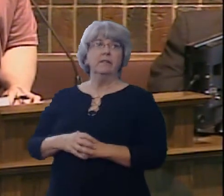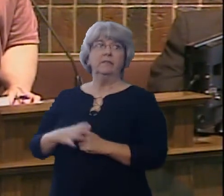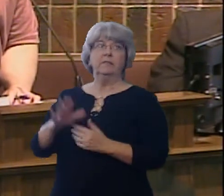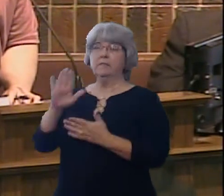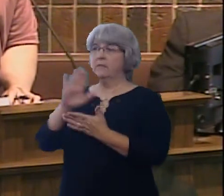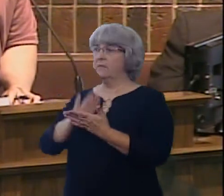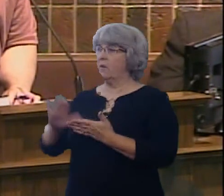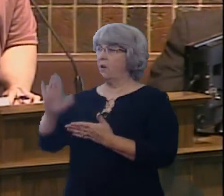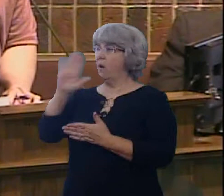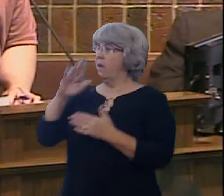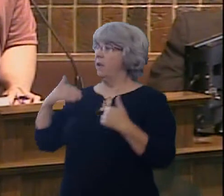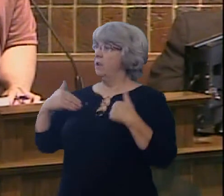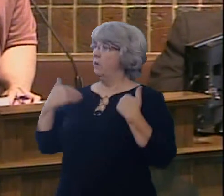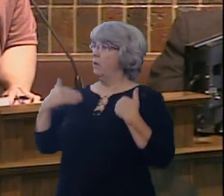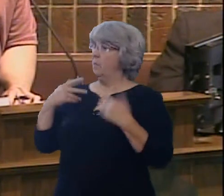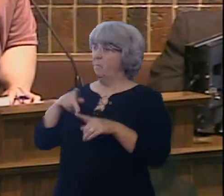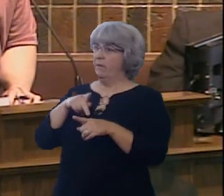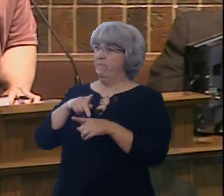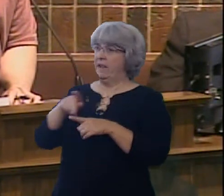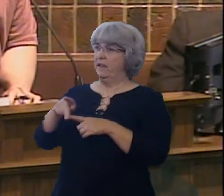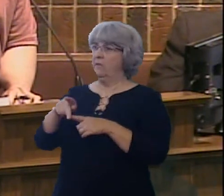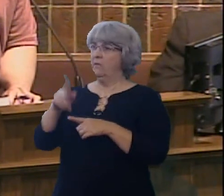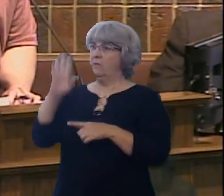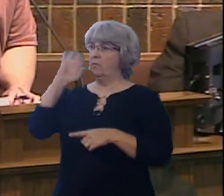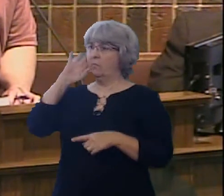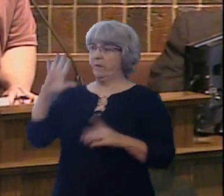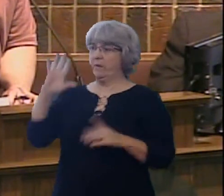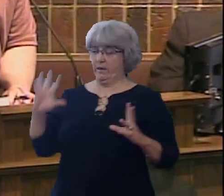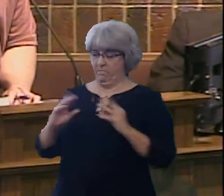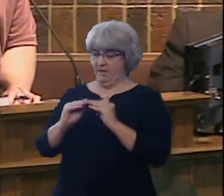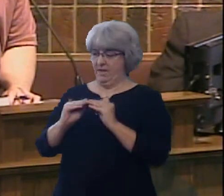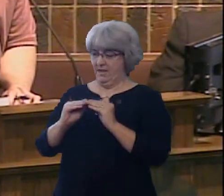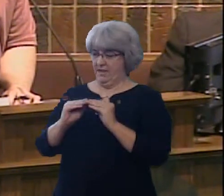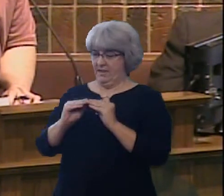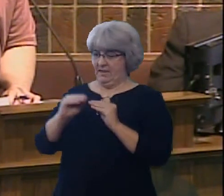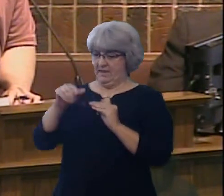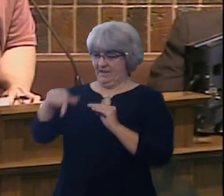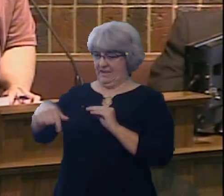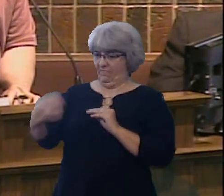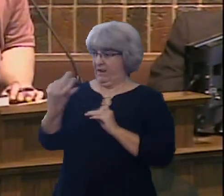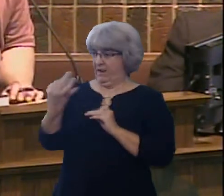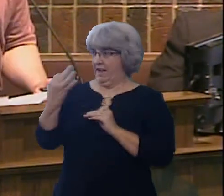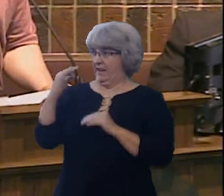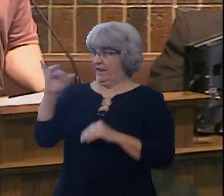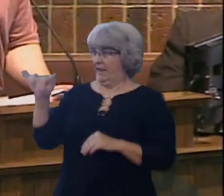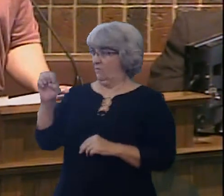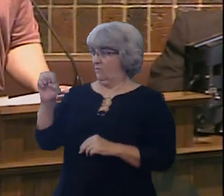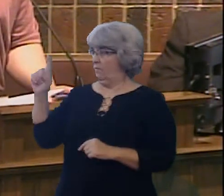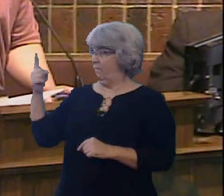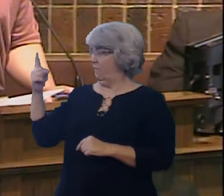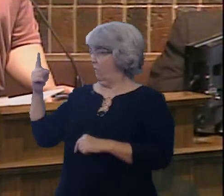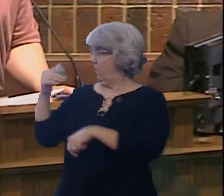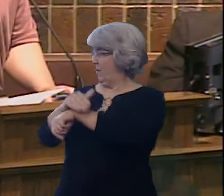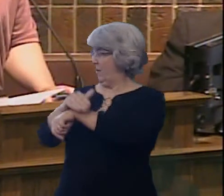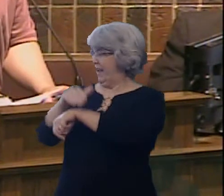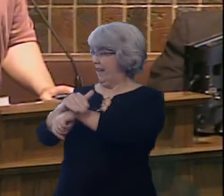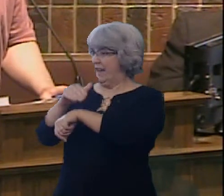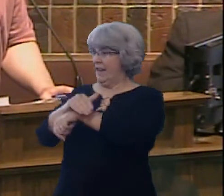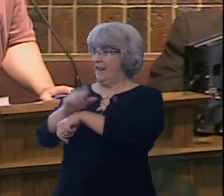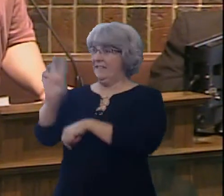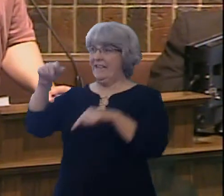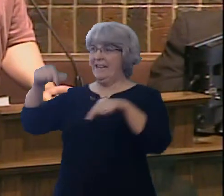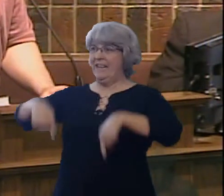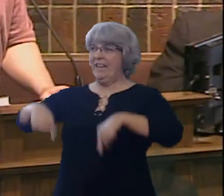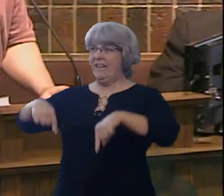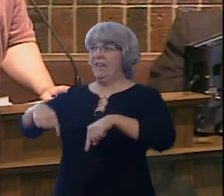gathering Friday, June 1st, 6 to 8 p.m. in the Fellowship Hall, and the theme will be soul